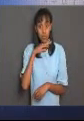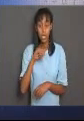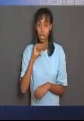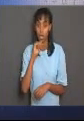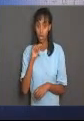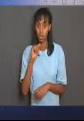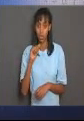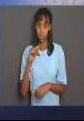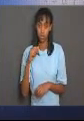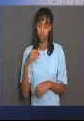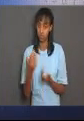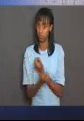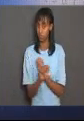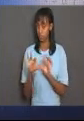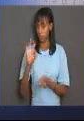been solved.